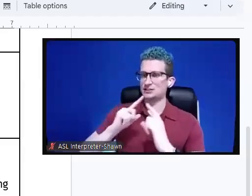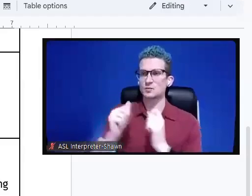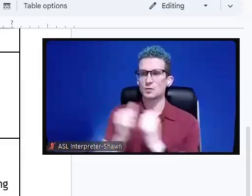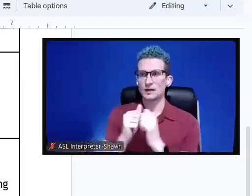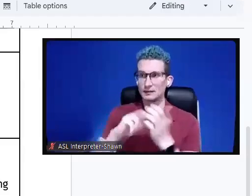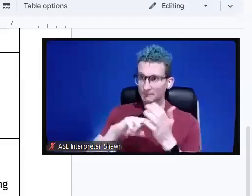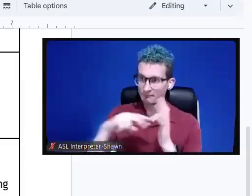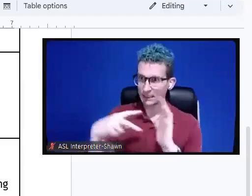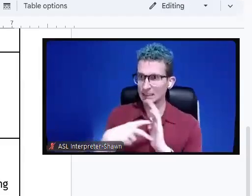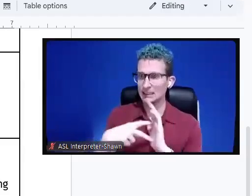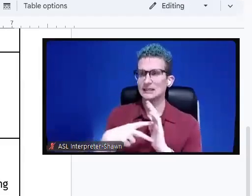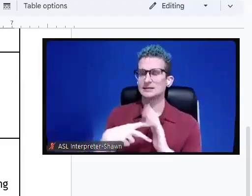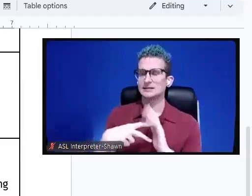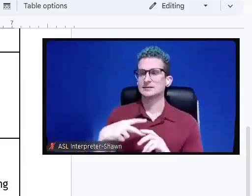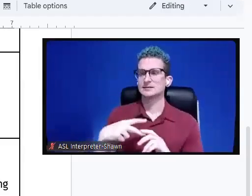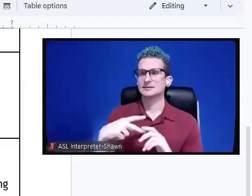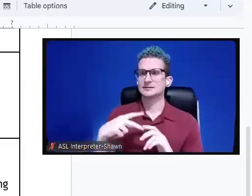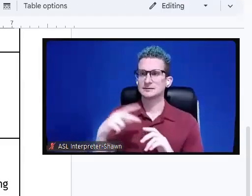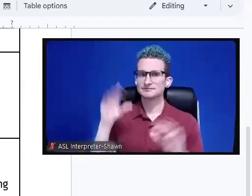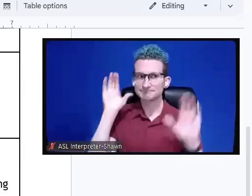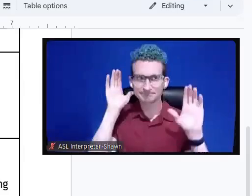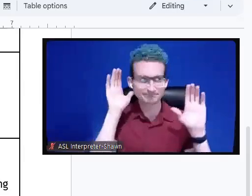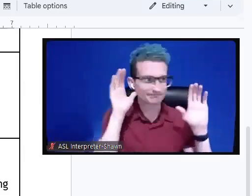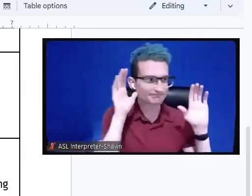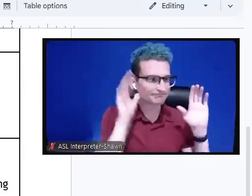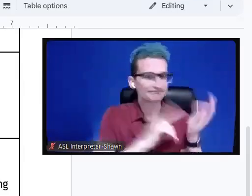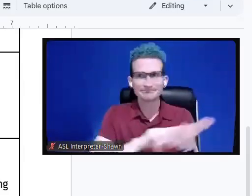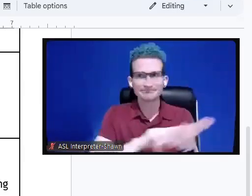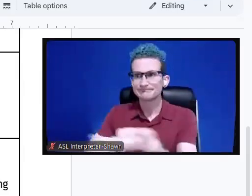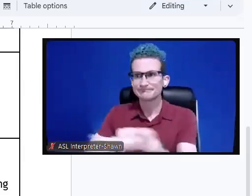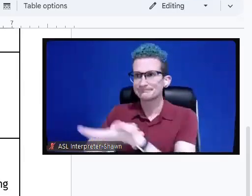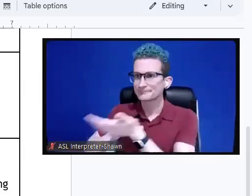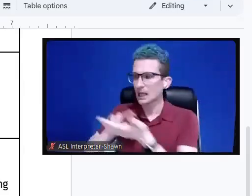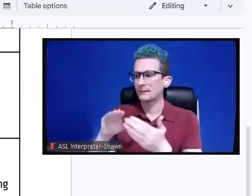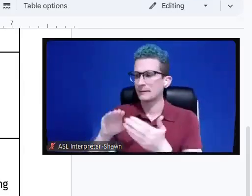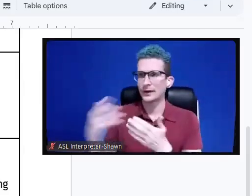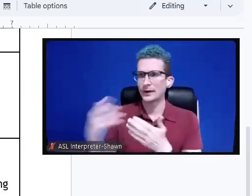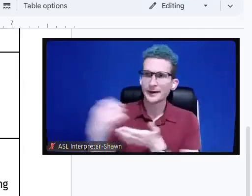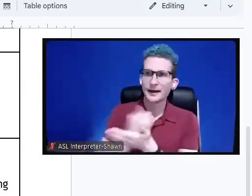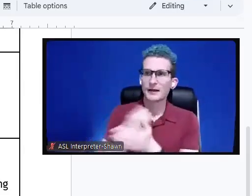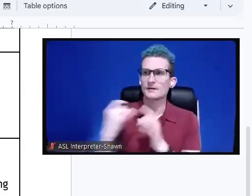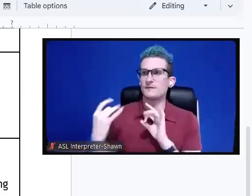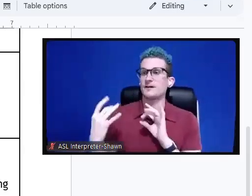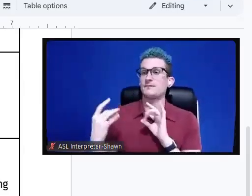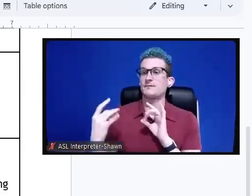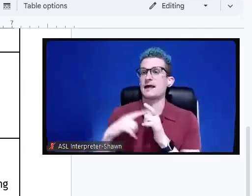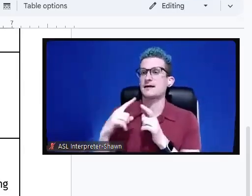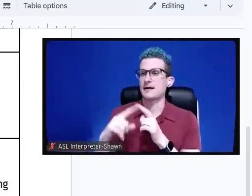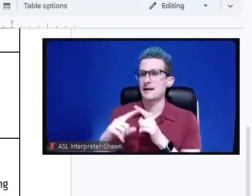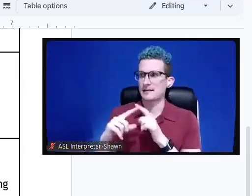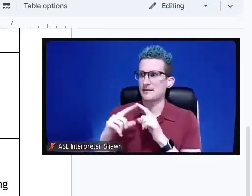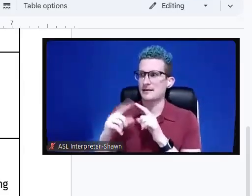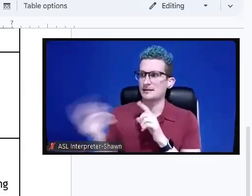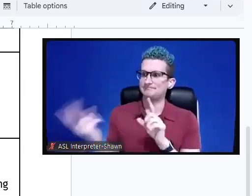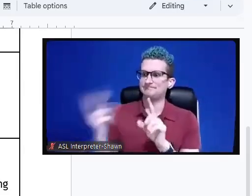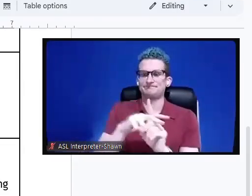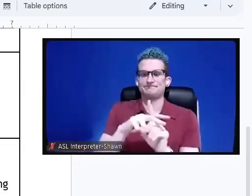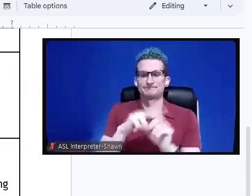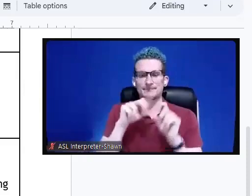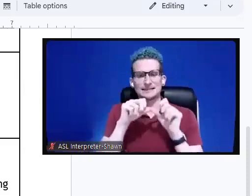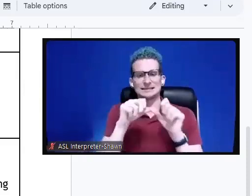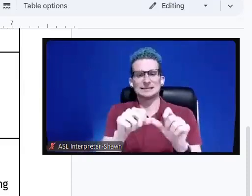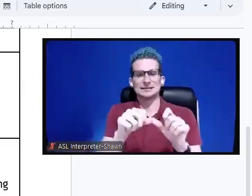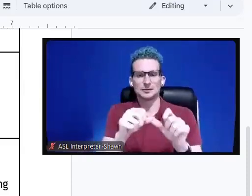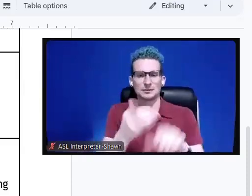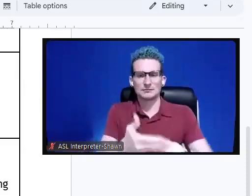purpose to hear from community so that we can use that feedback to continue towards system reform and